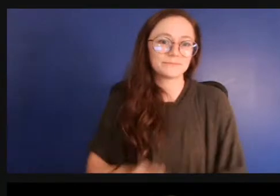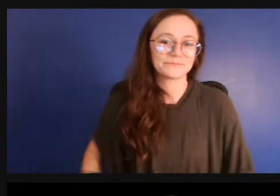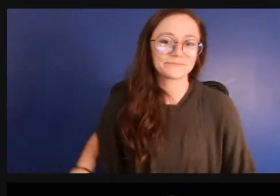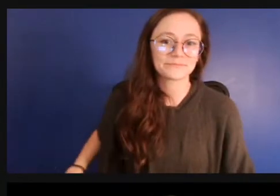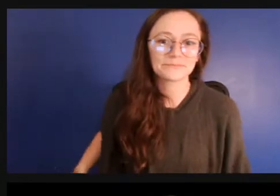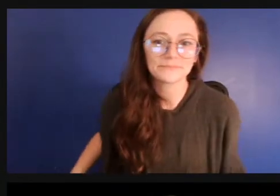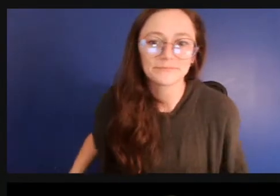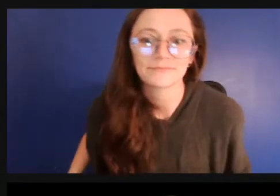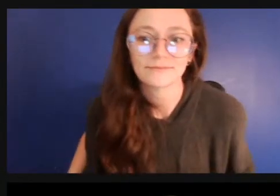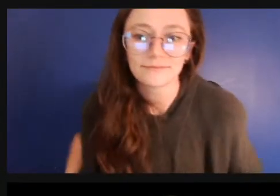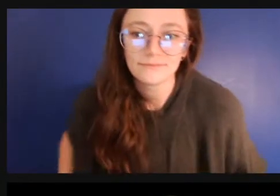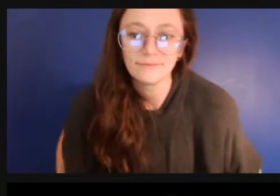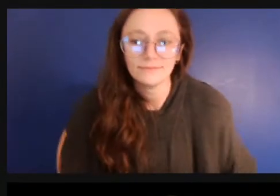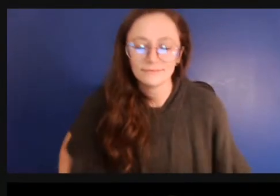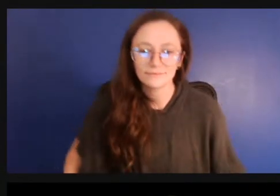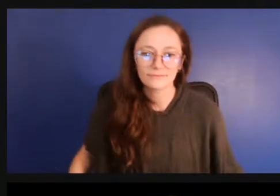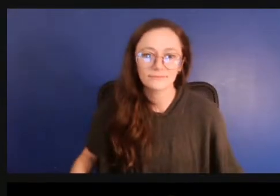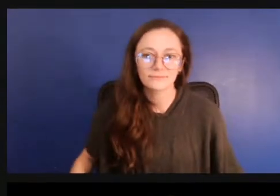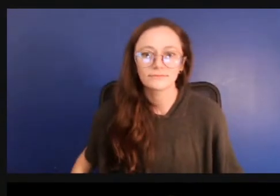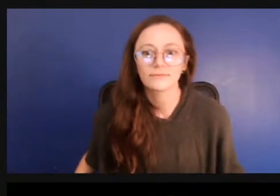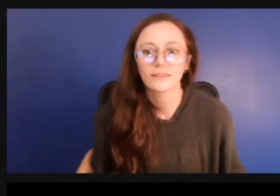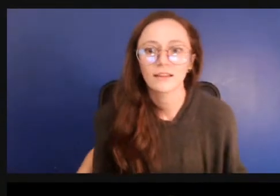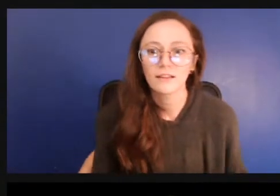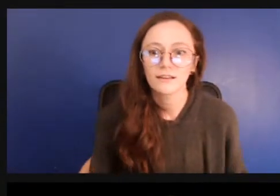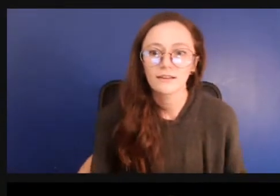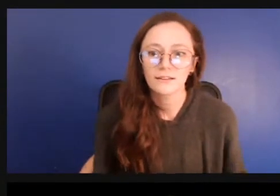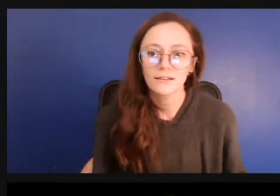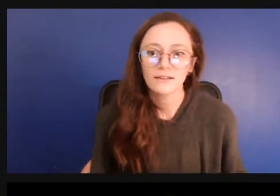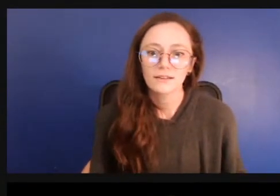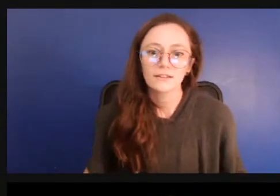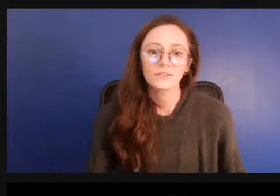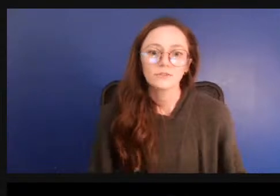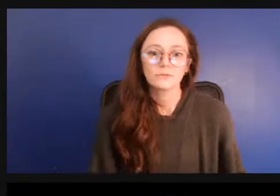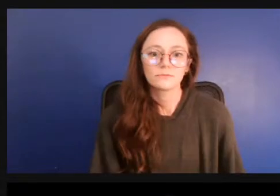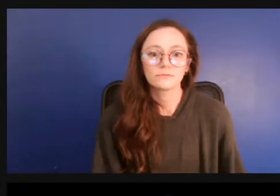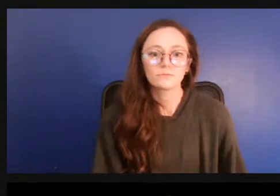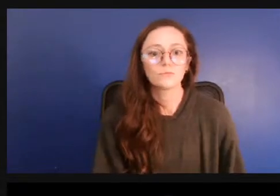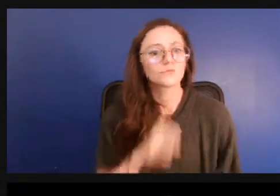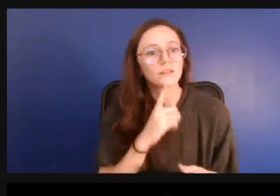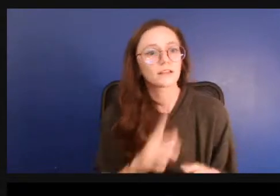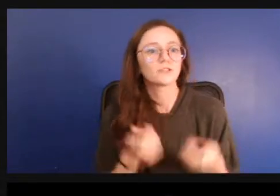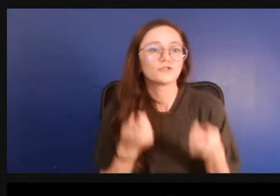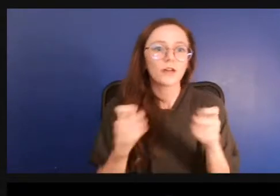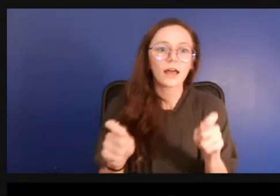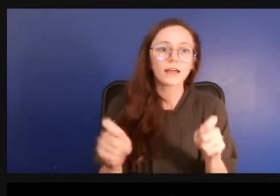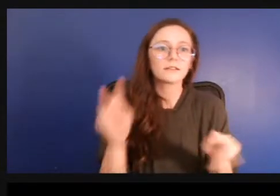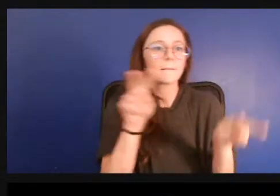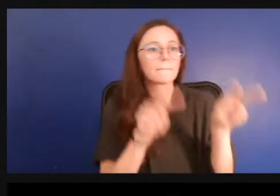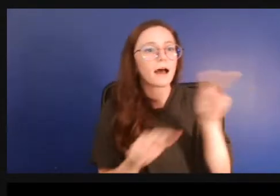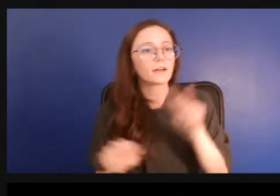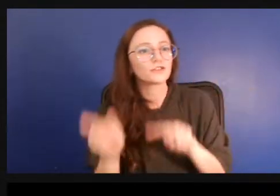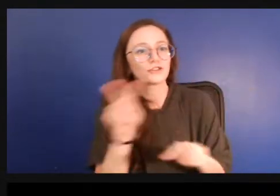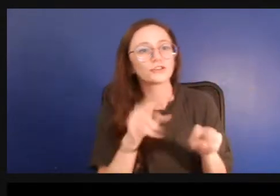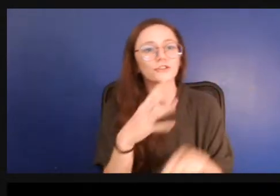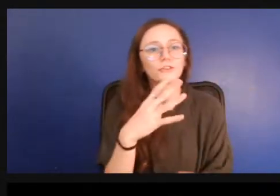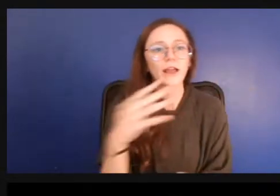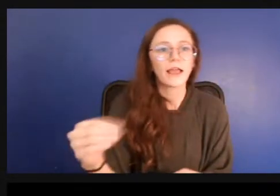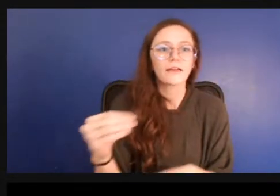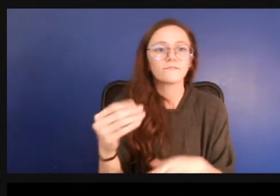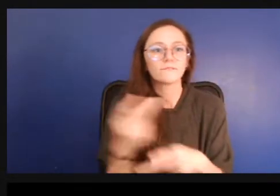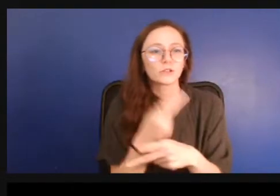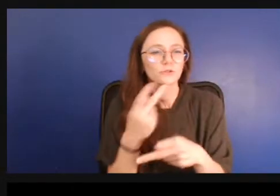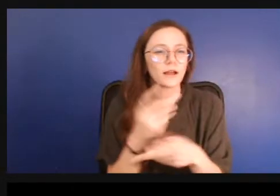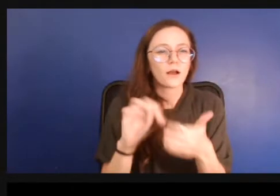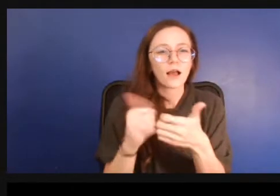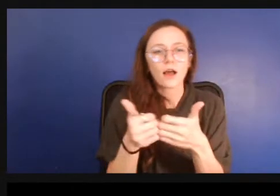observatory staff have been doing, continuing to monitor and coordinate. And as usual, they put what can we expect at the